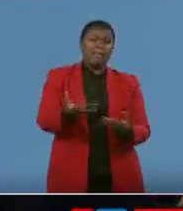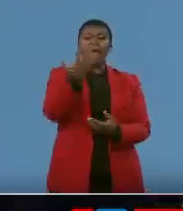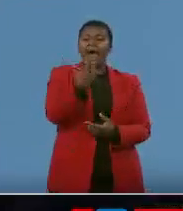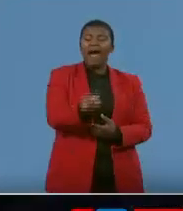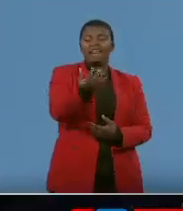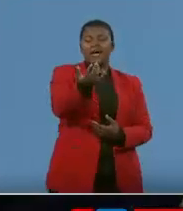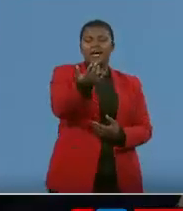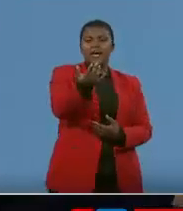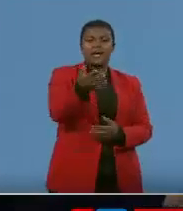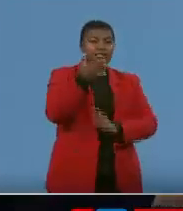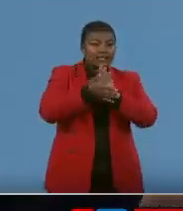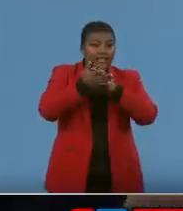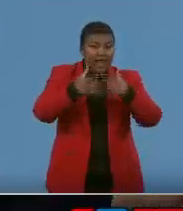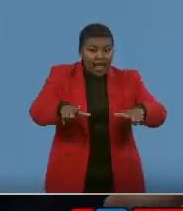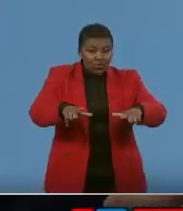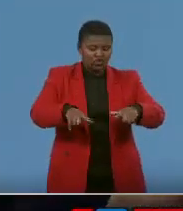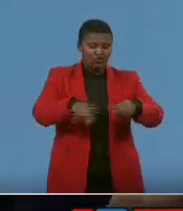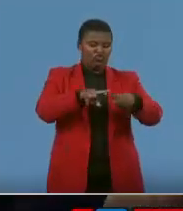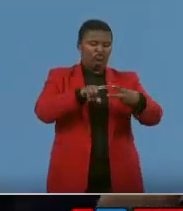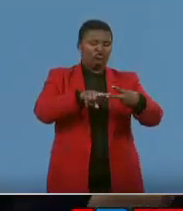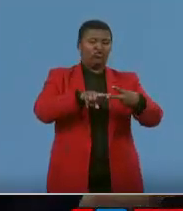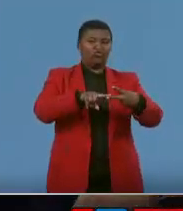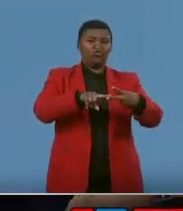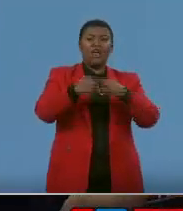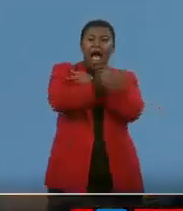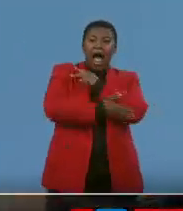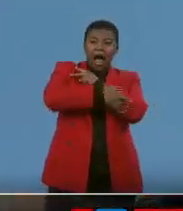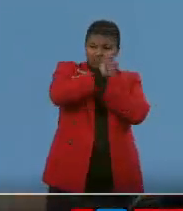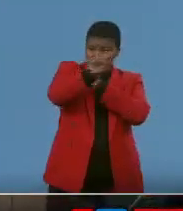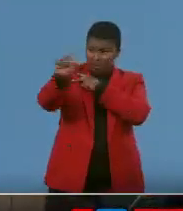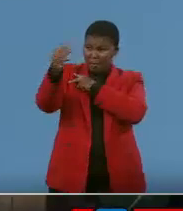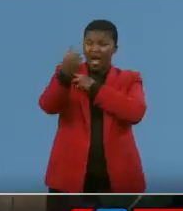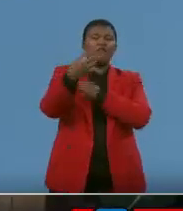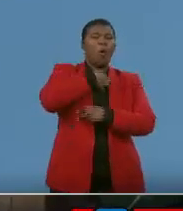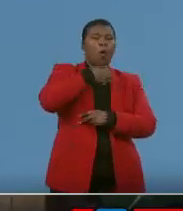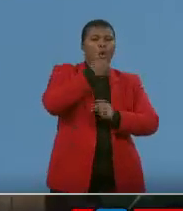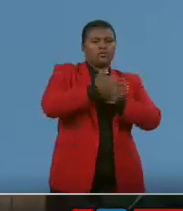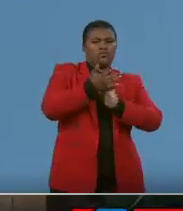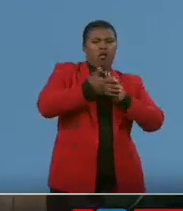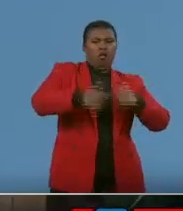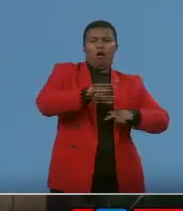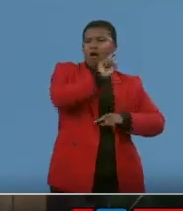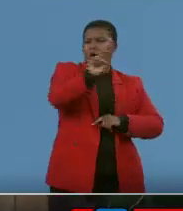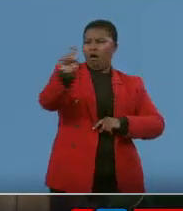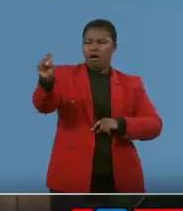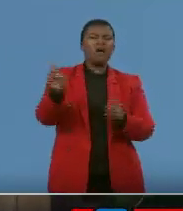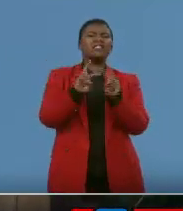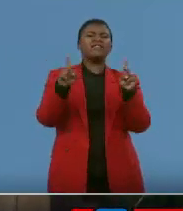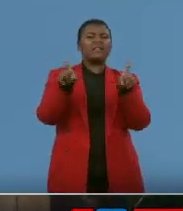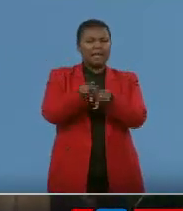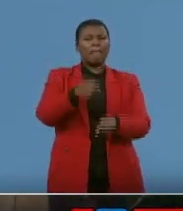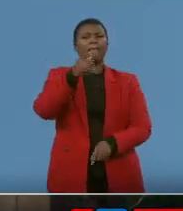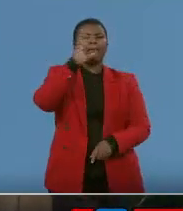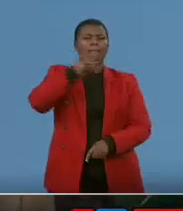Africa, we have sign languages, and every country has its own sign language, and it's different, like spoken